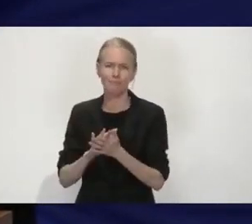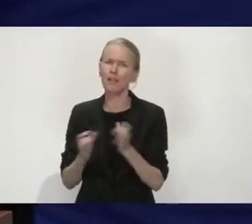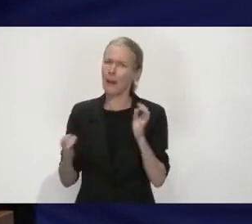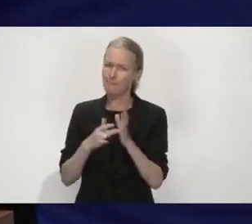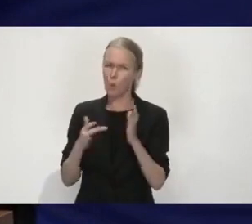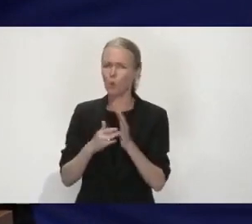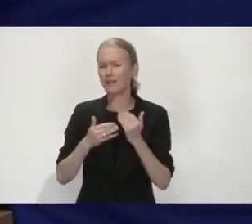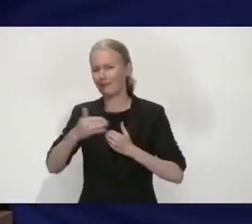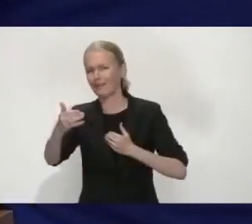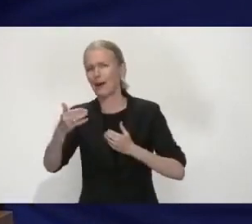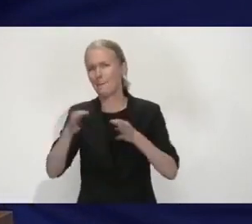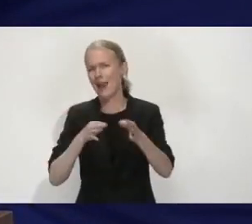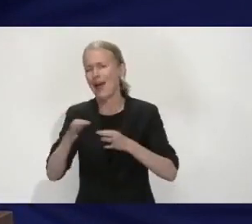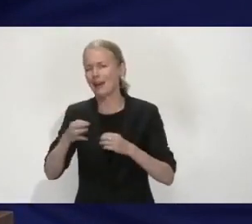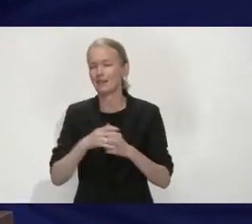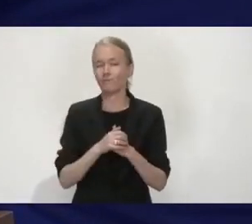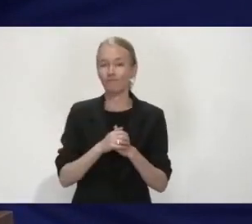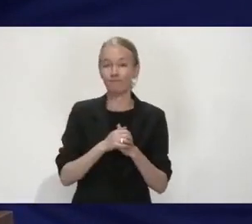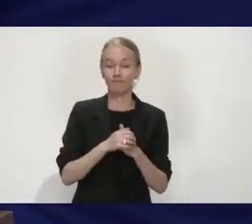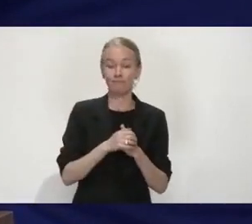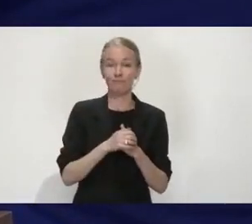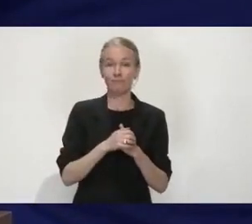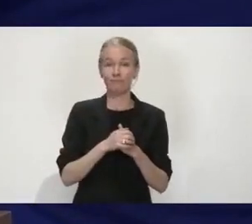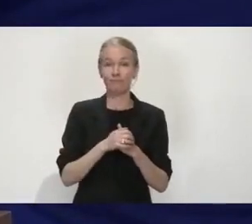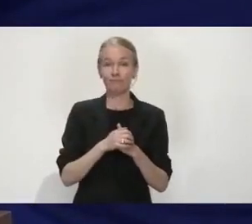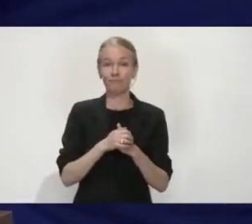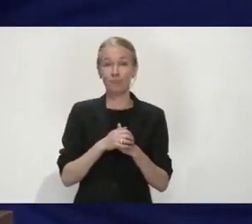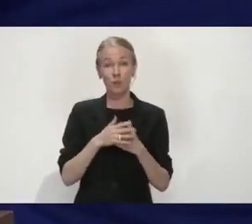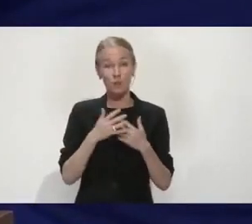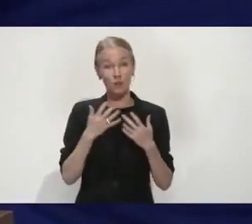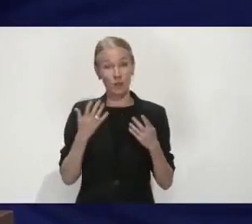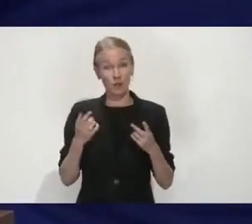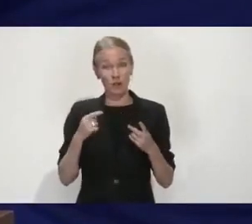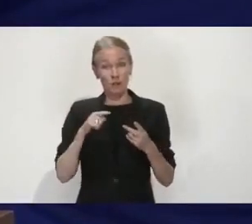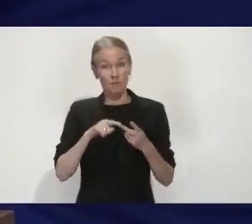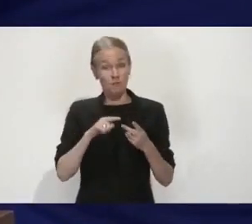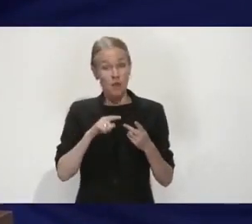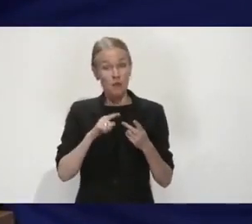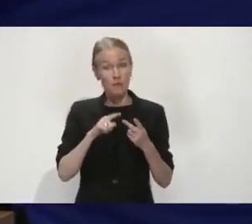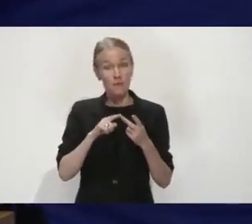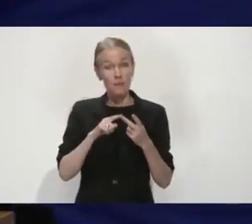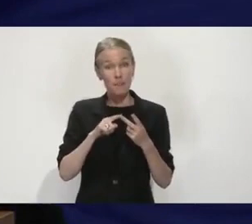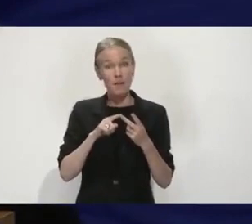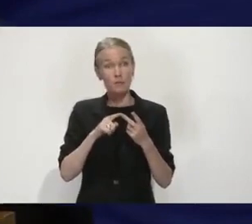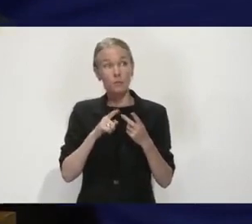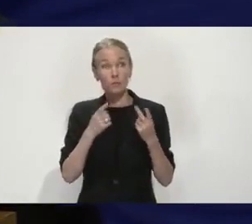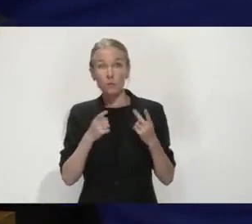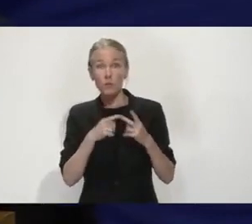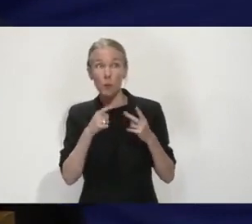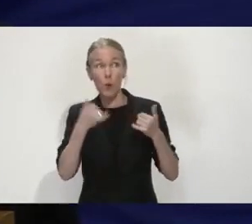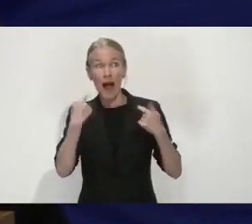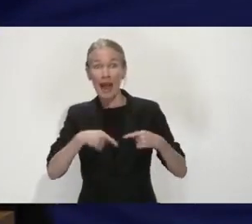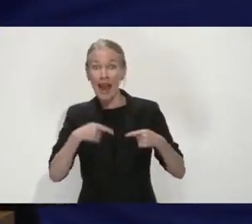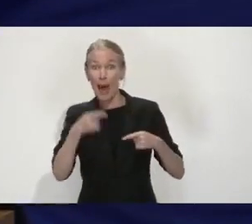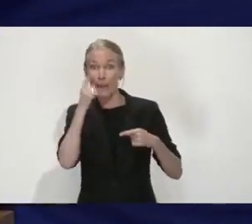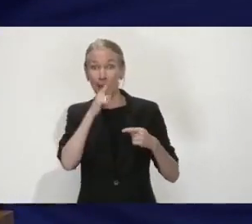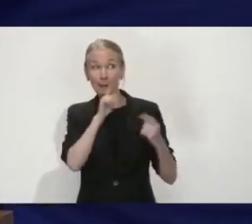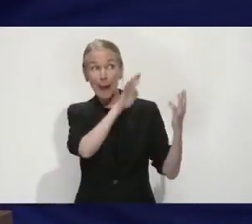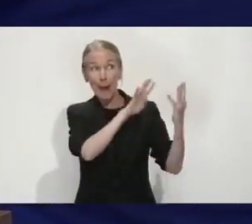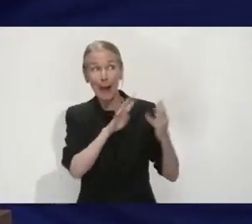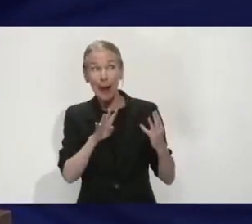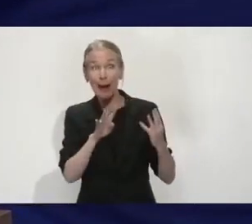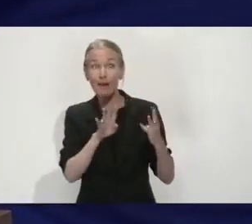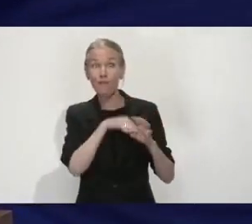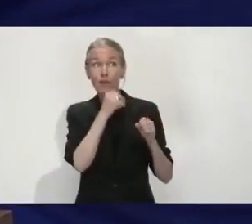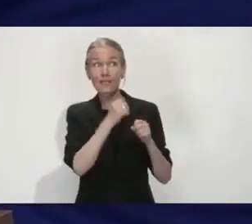of the ability to have more facilities by using other measures like testing before you come, as you've identified yourself, that's of